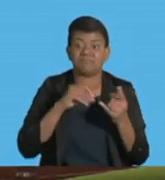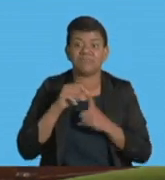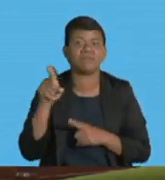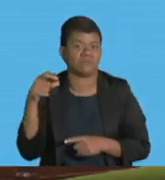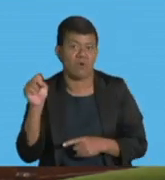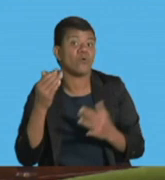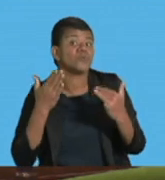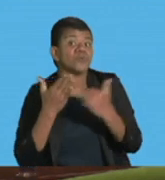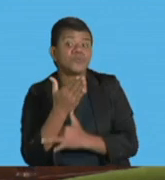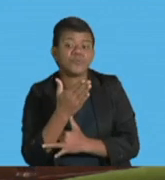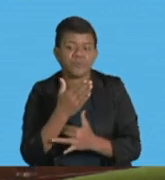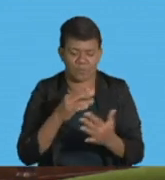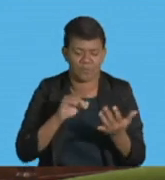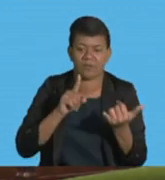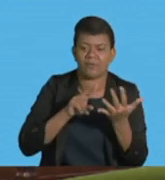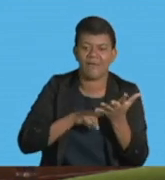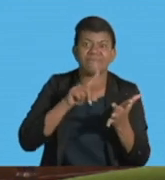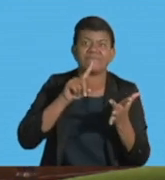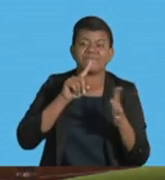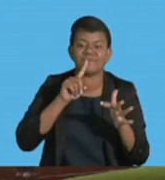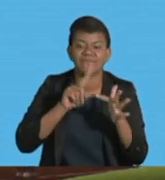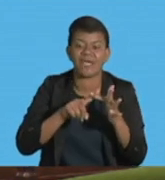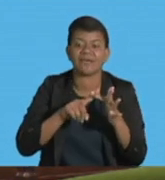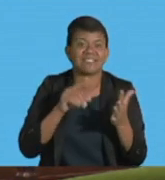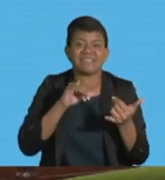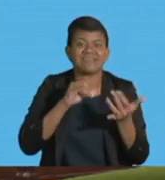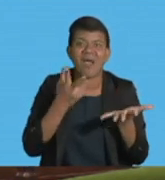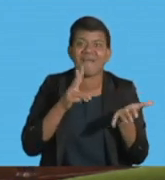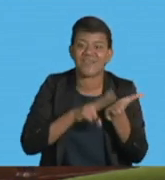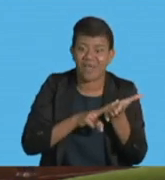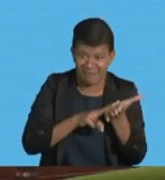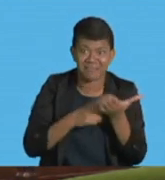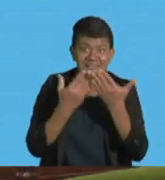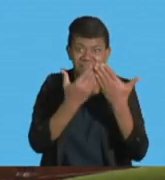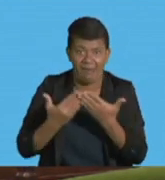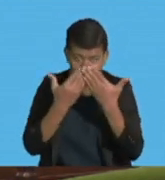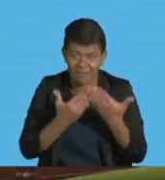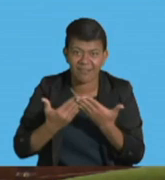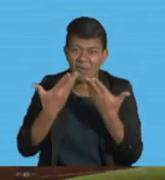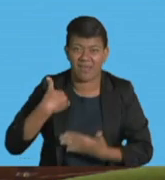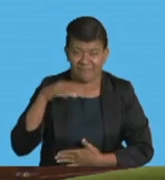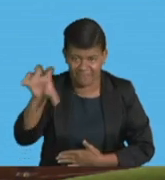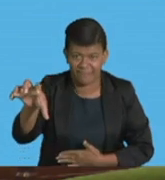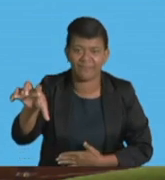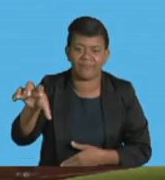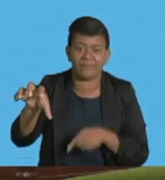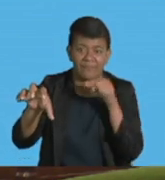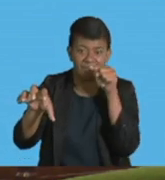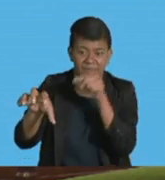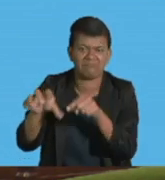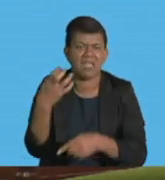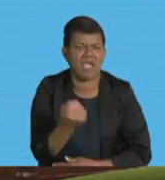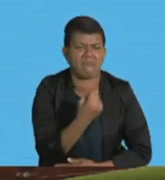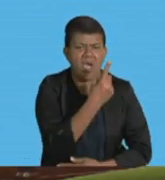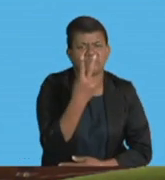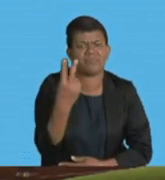Certificate 4 in counselling. In 2018, 26 trainees graduated as they do 1 or 2 courses per semester.